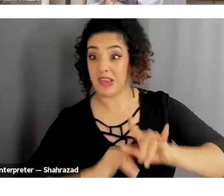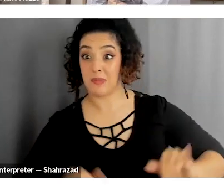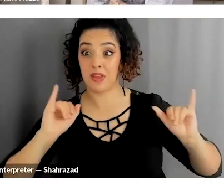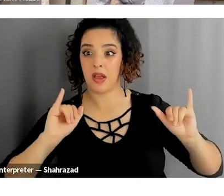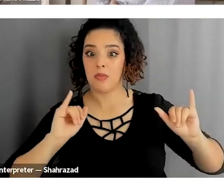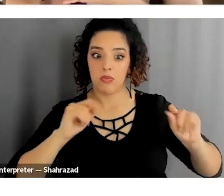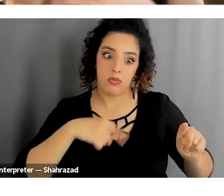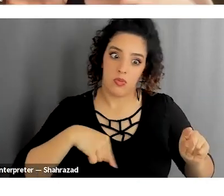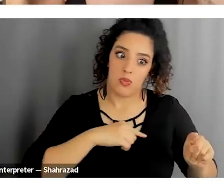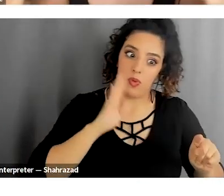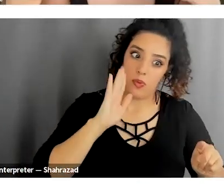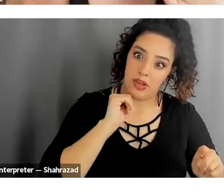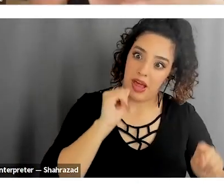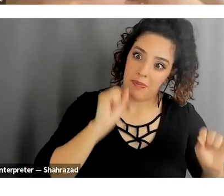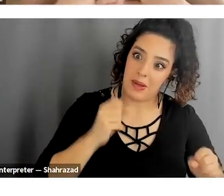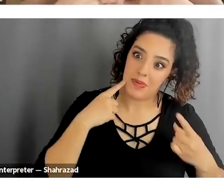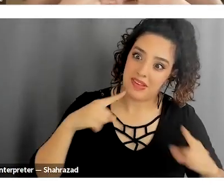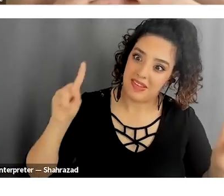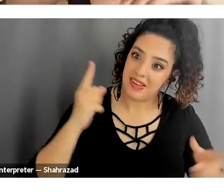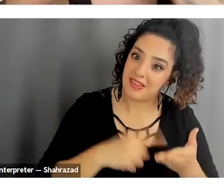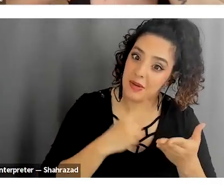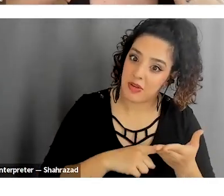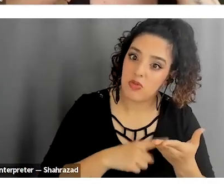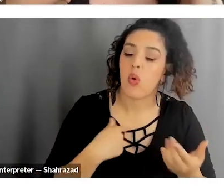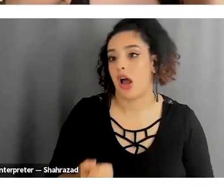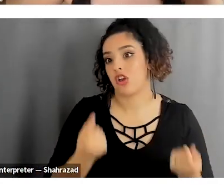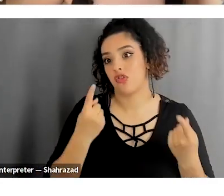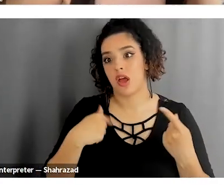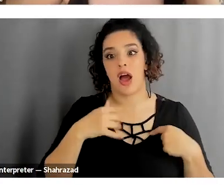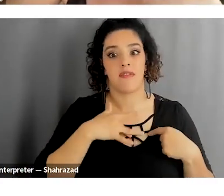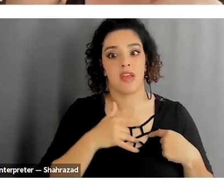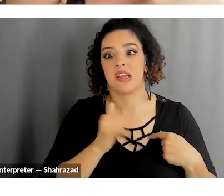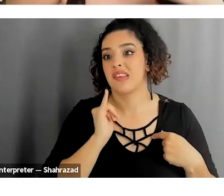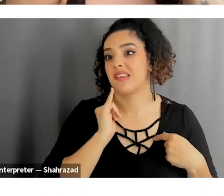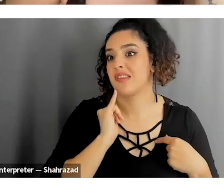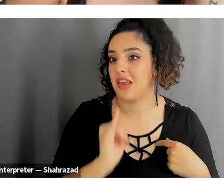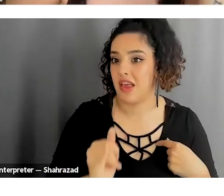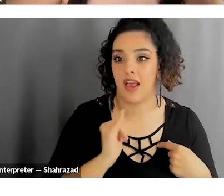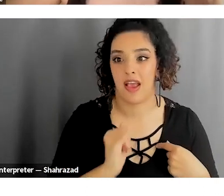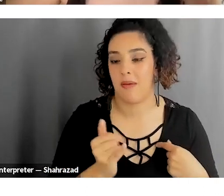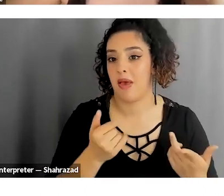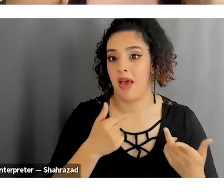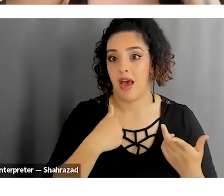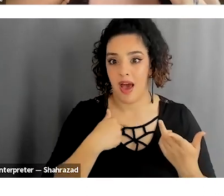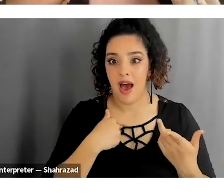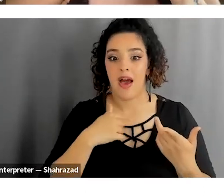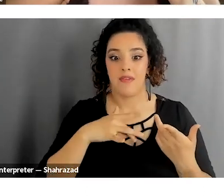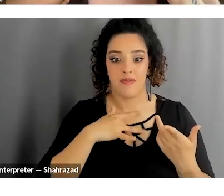like 5 people sometimes. So I get it. I'm also personally drained. I've gone into